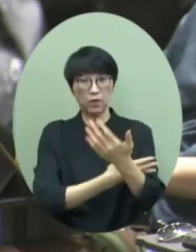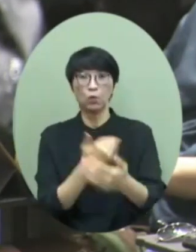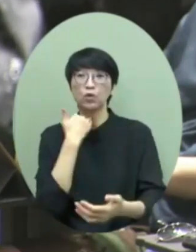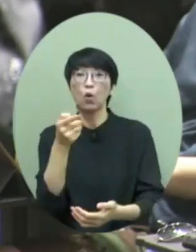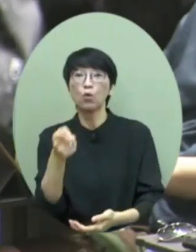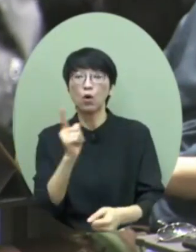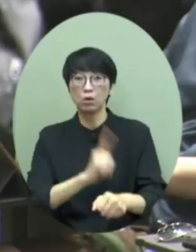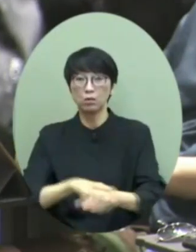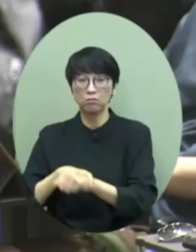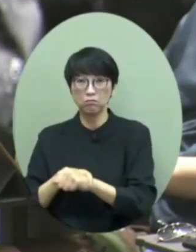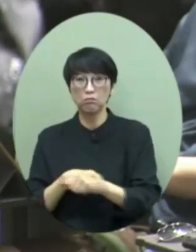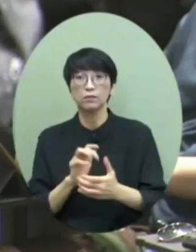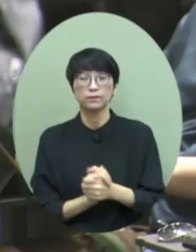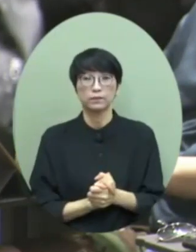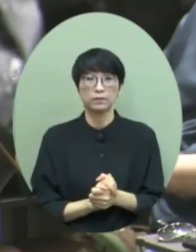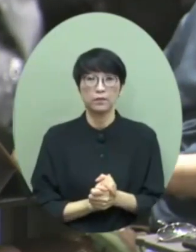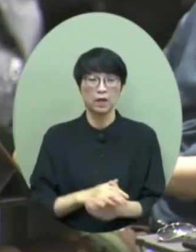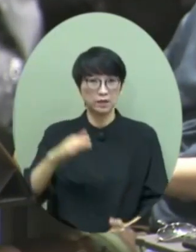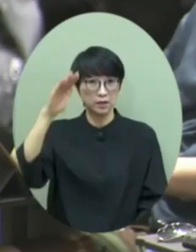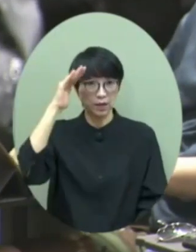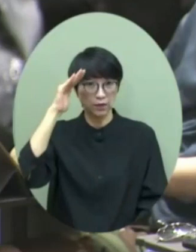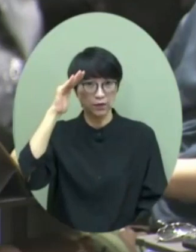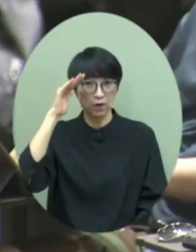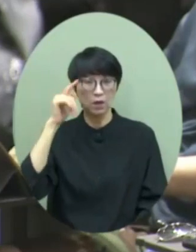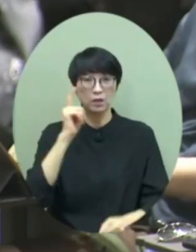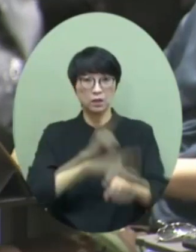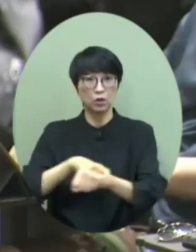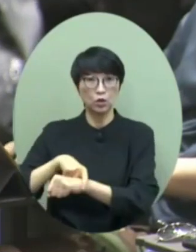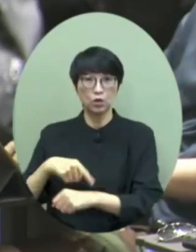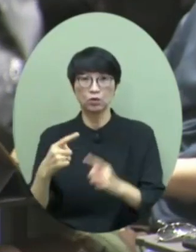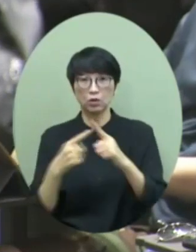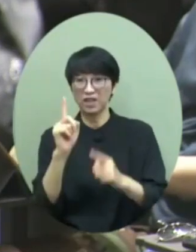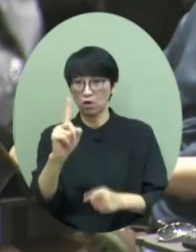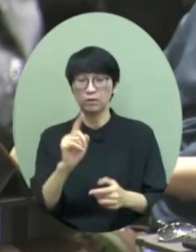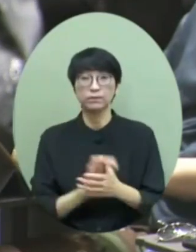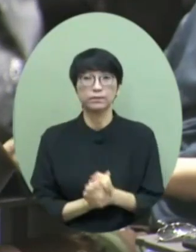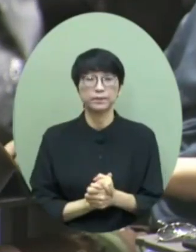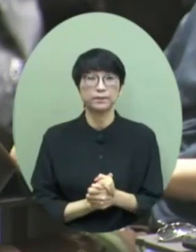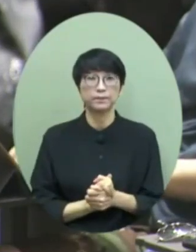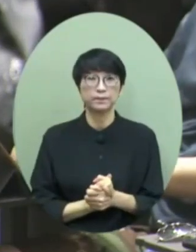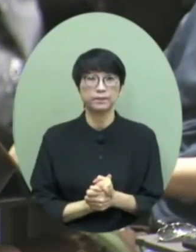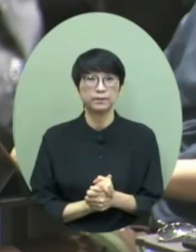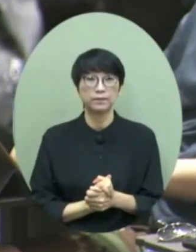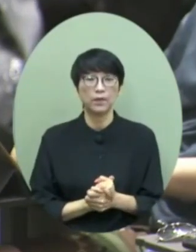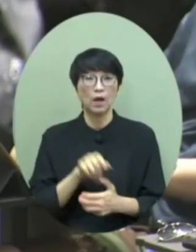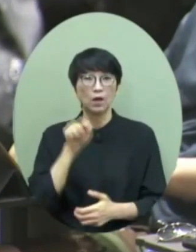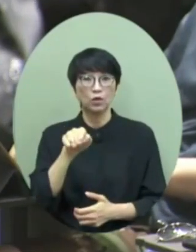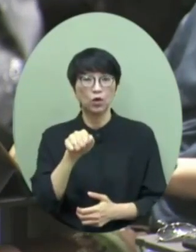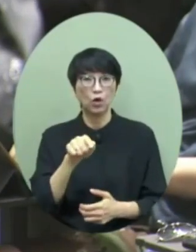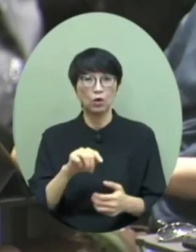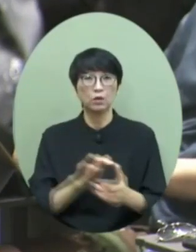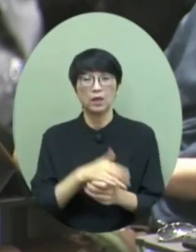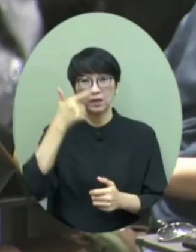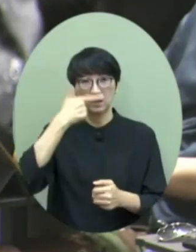The police have already arrested one person, they've announced that, for violating the new law. Are